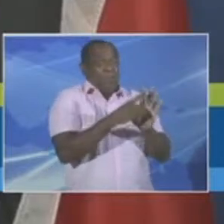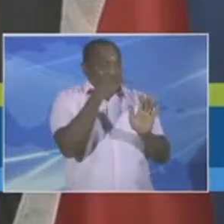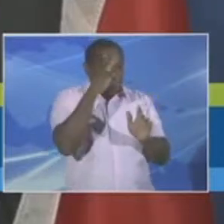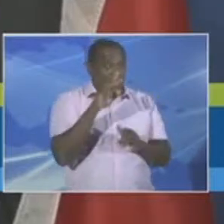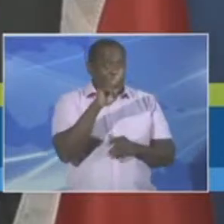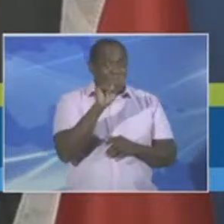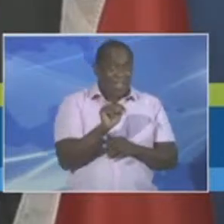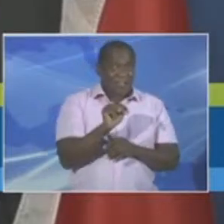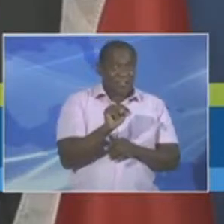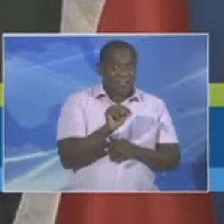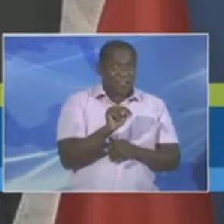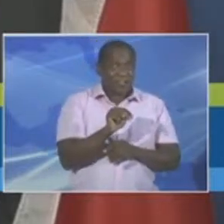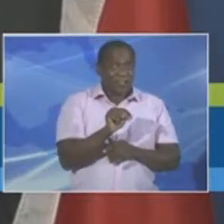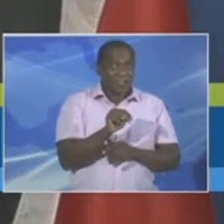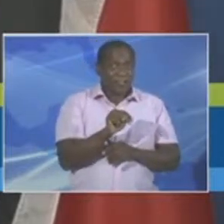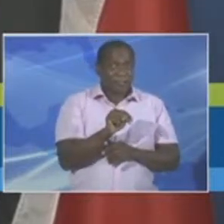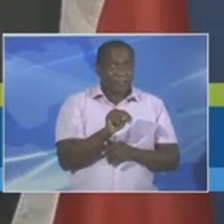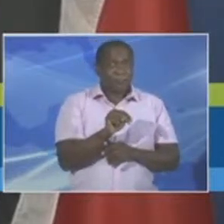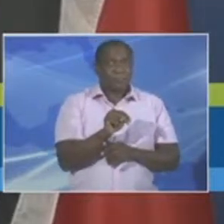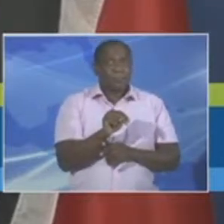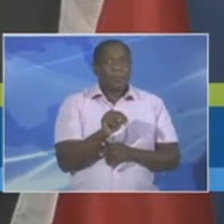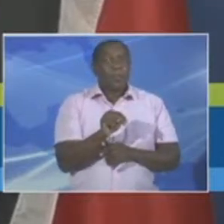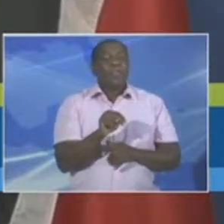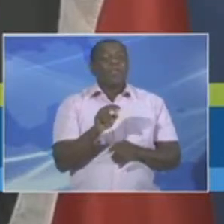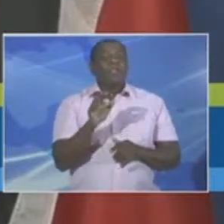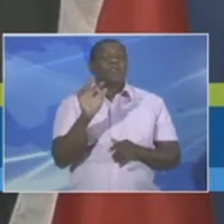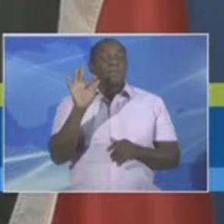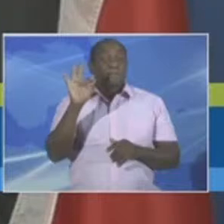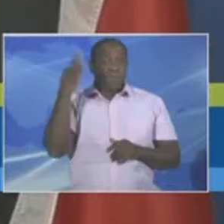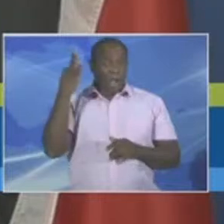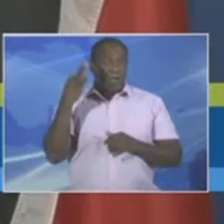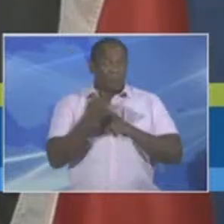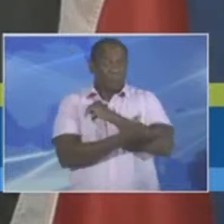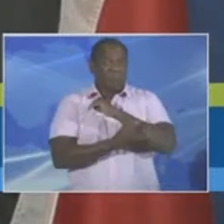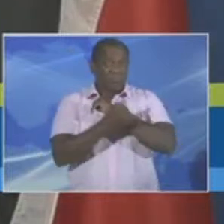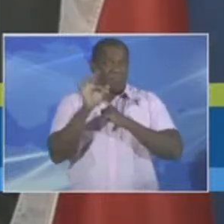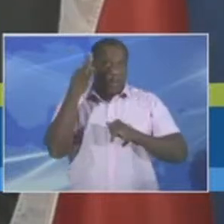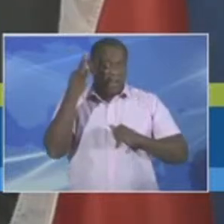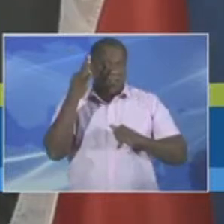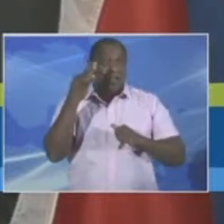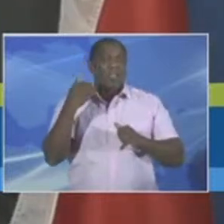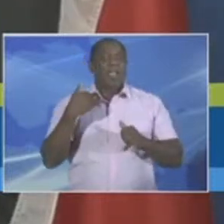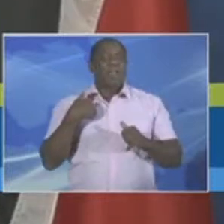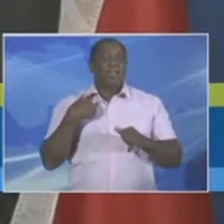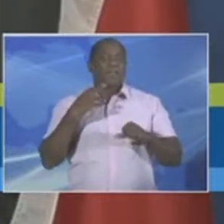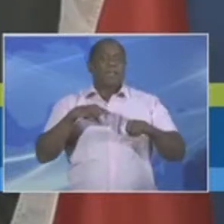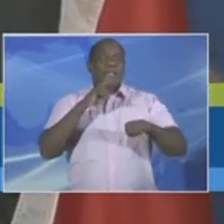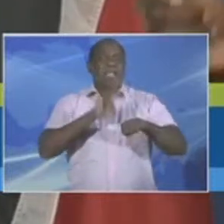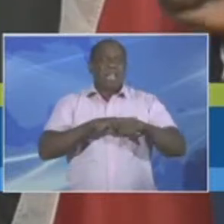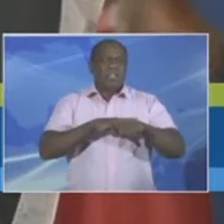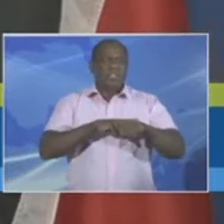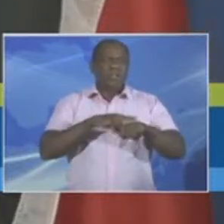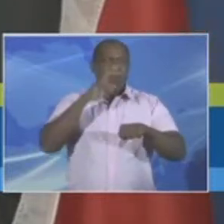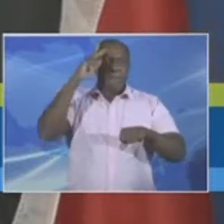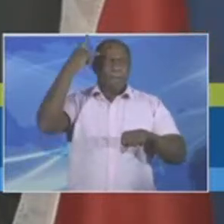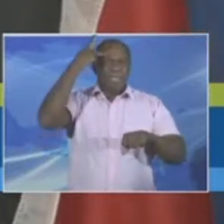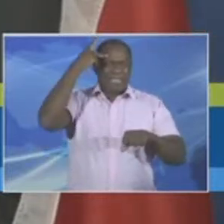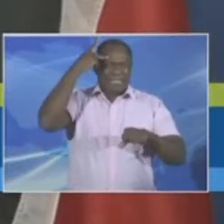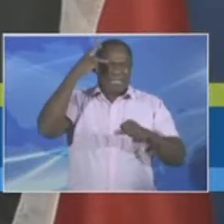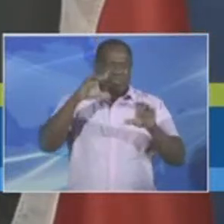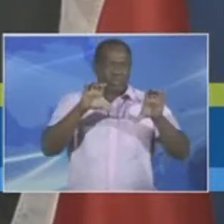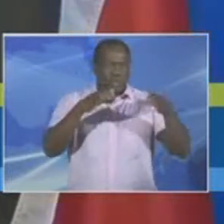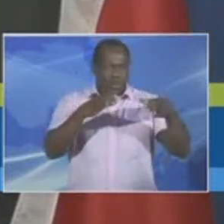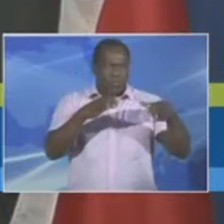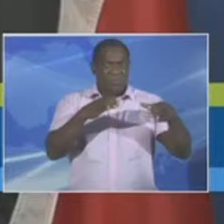There's a racist political party in France called the Nationalist Party, run by Jean-Marie Le Pen. he